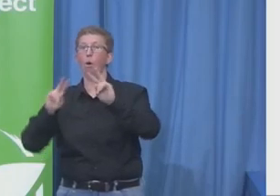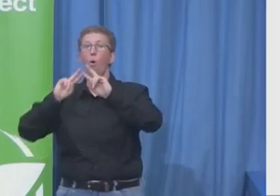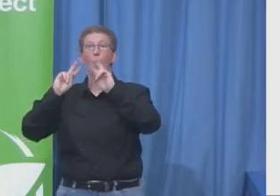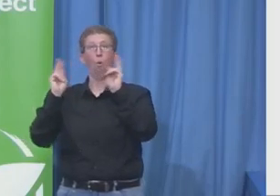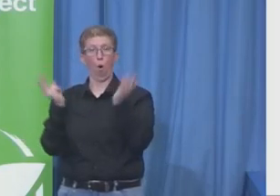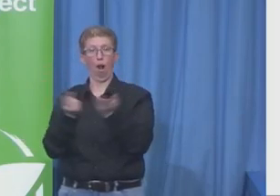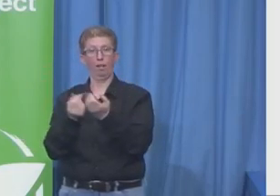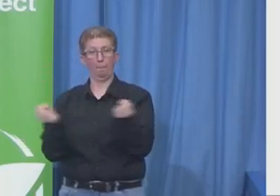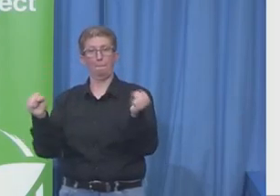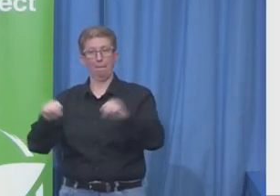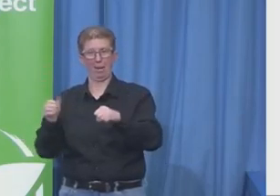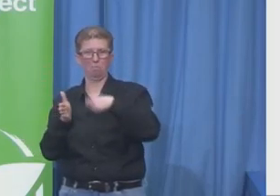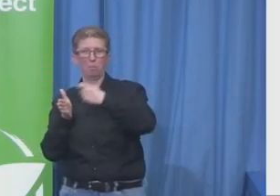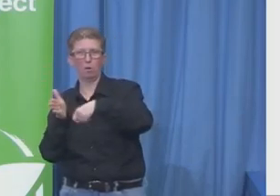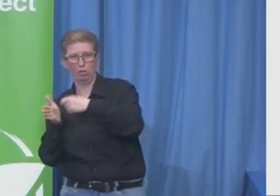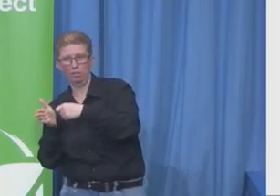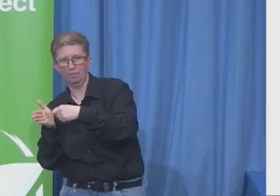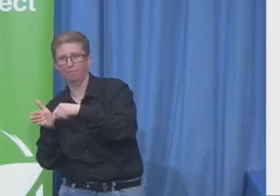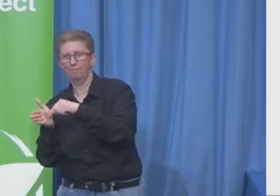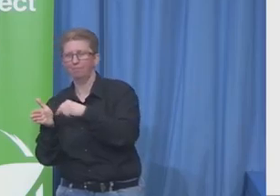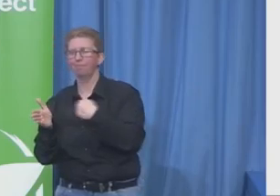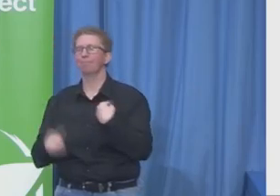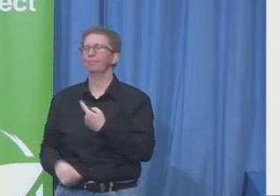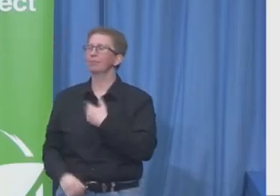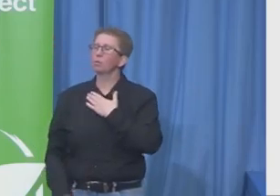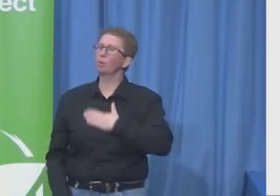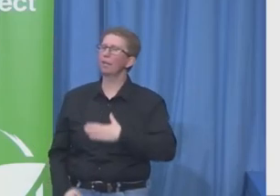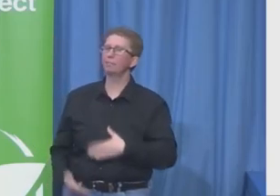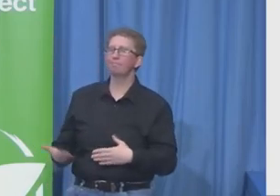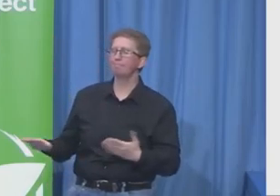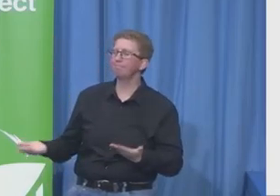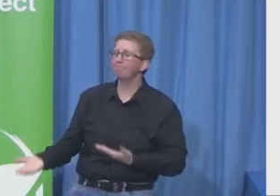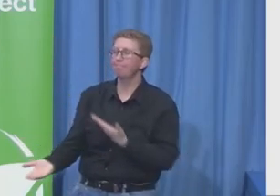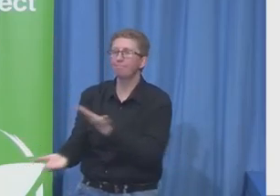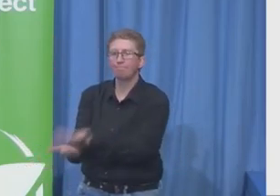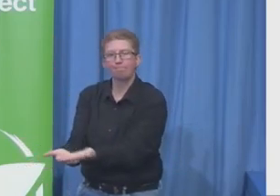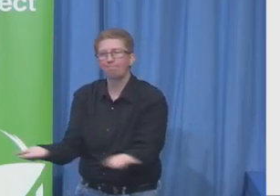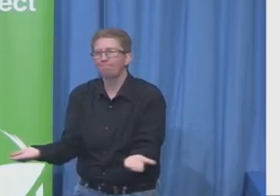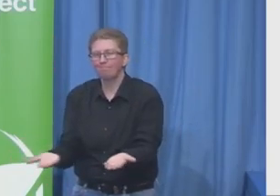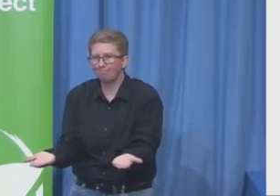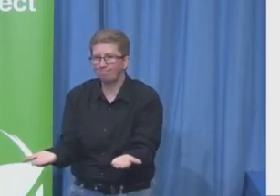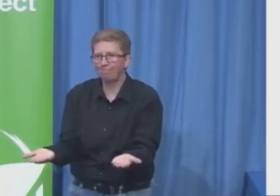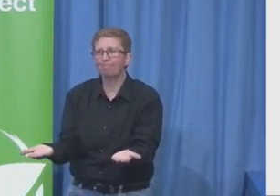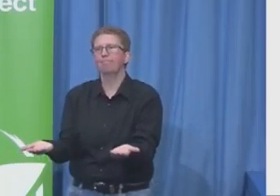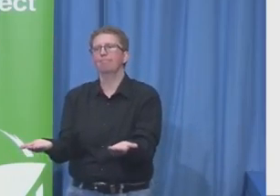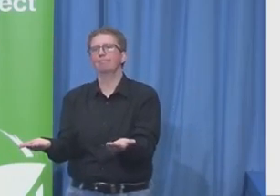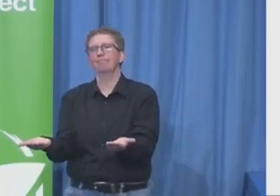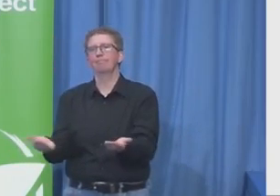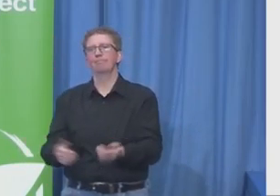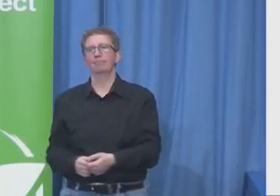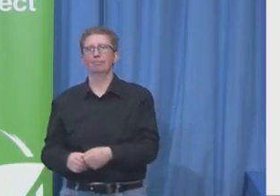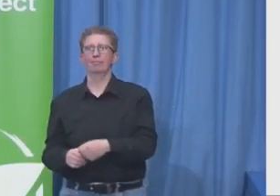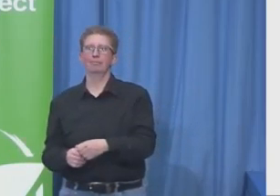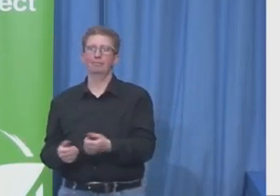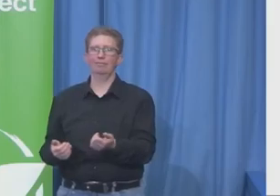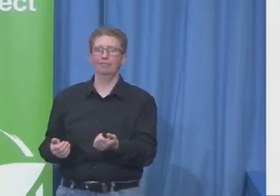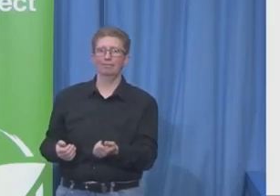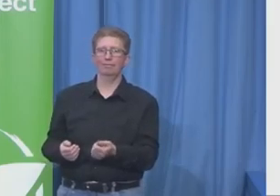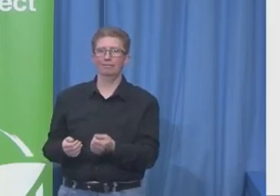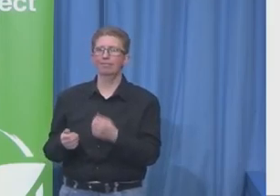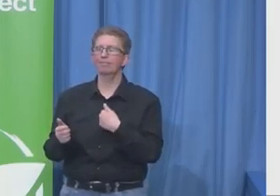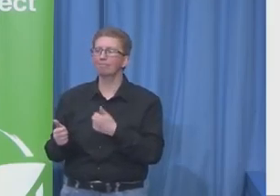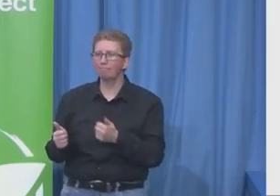do is it will provide guidance and thinking to World Bank staff on how to include disability in their